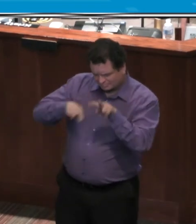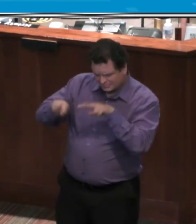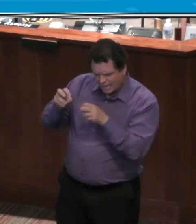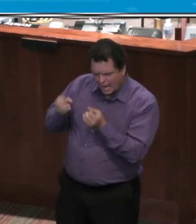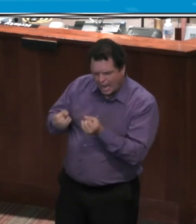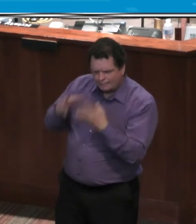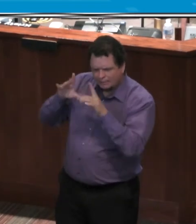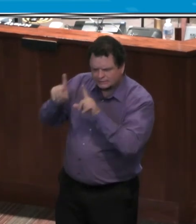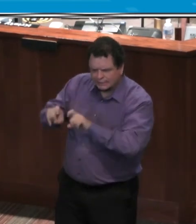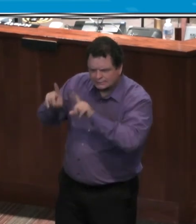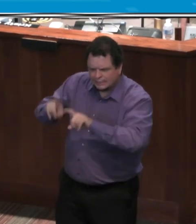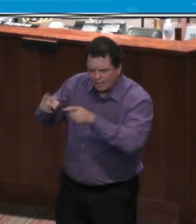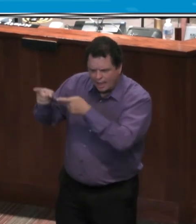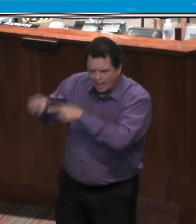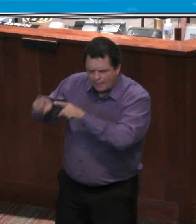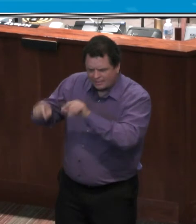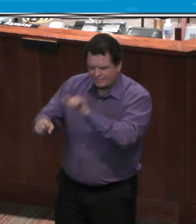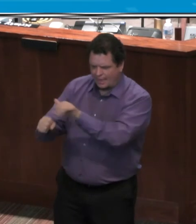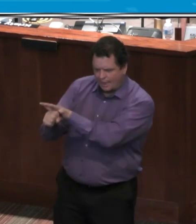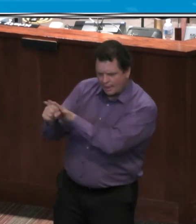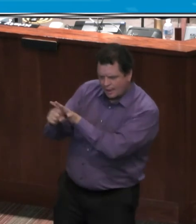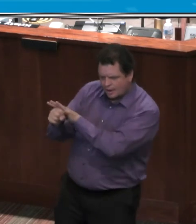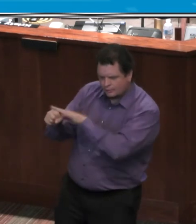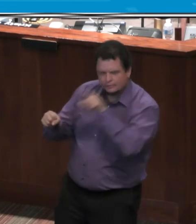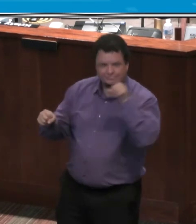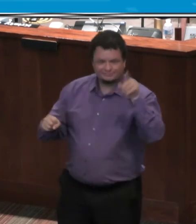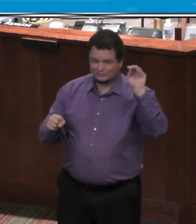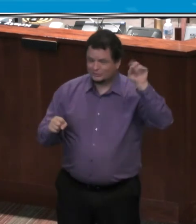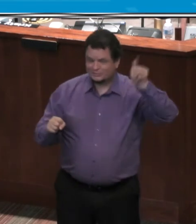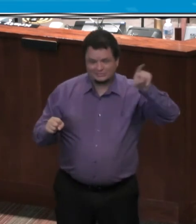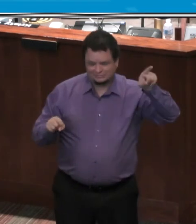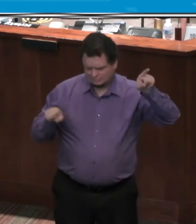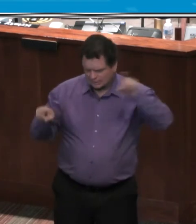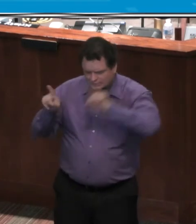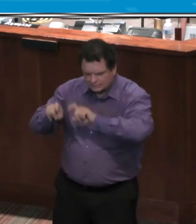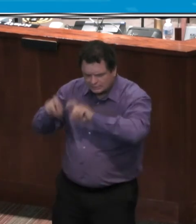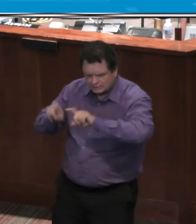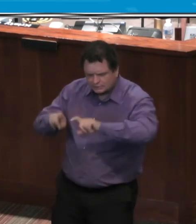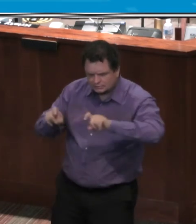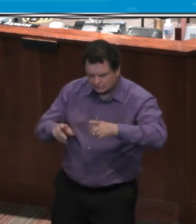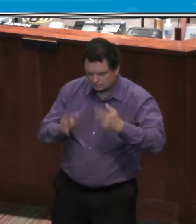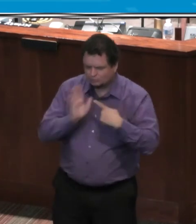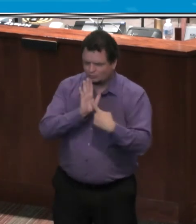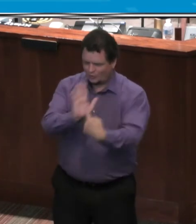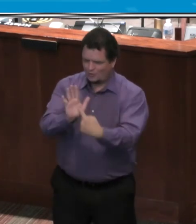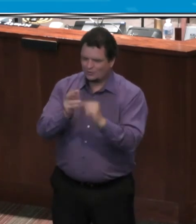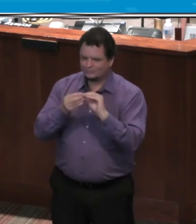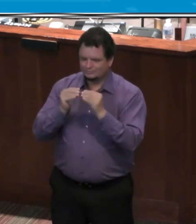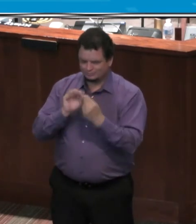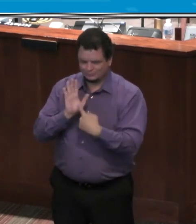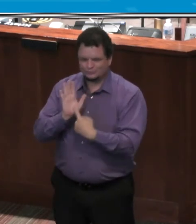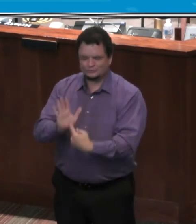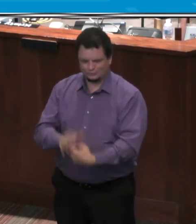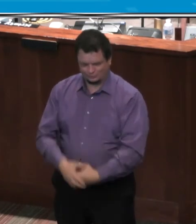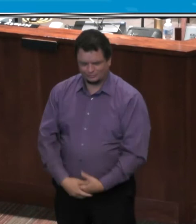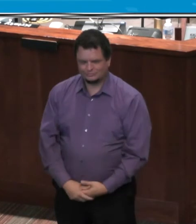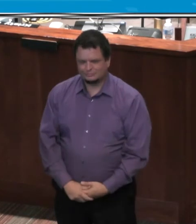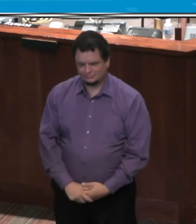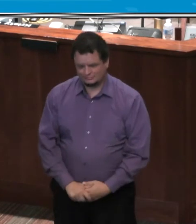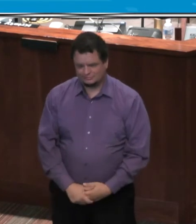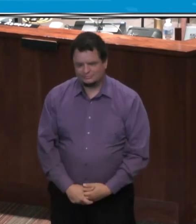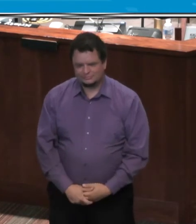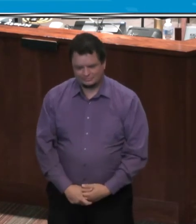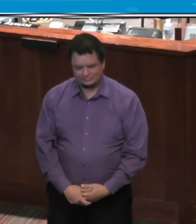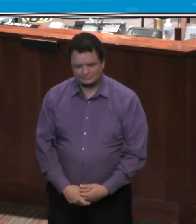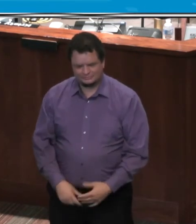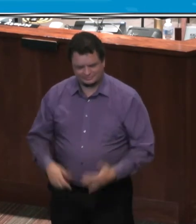answer any questions. We have a lot of changes coming up. The next change will be a very asked for feature is how is COVID impacting our